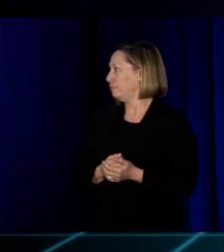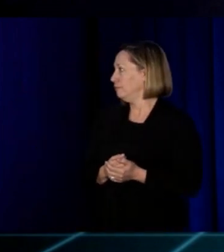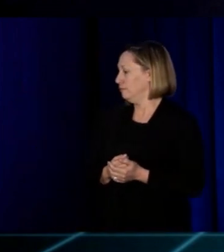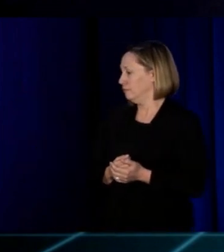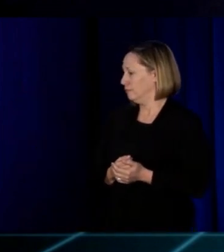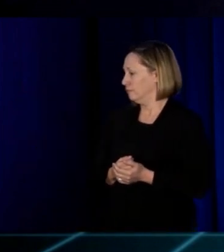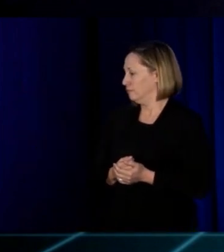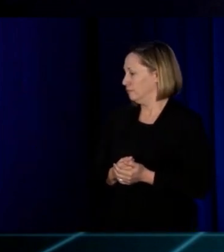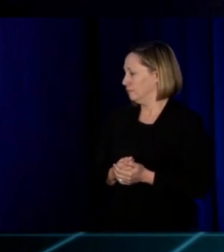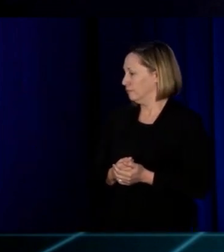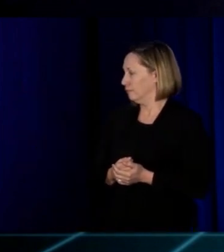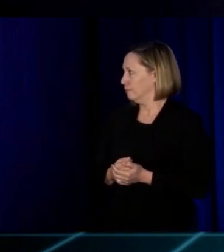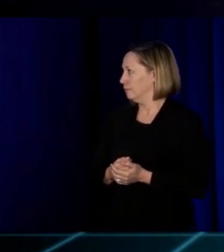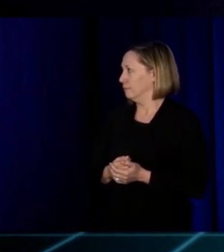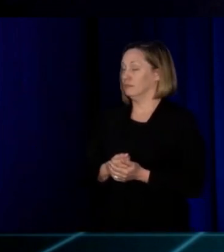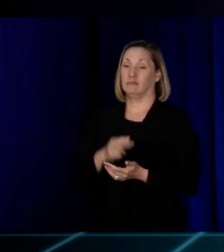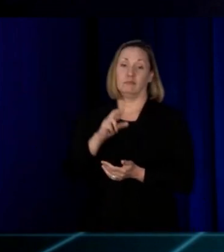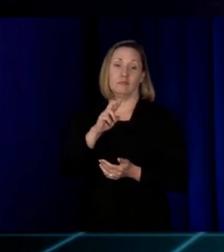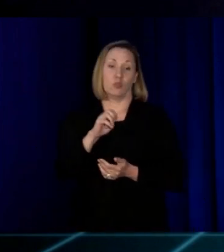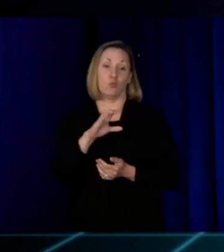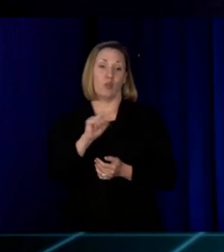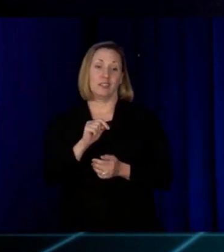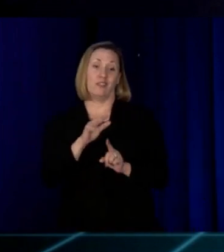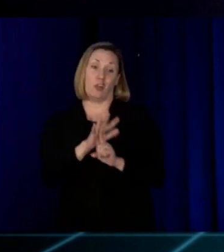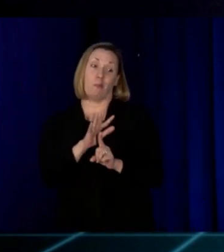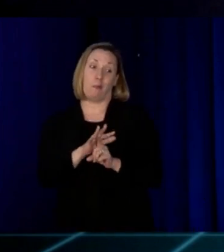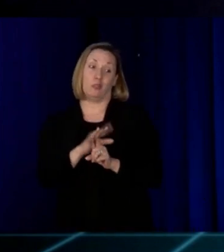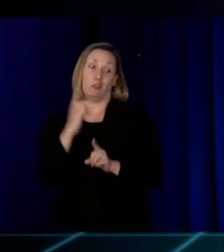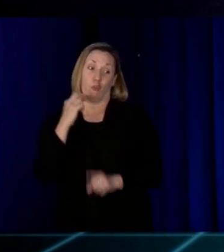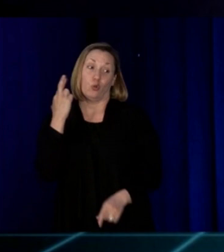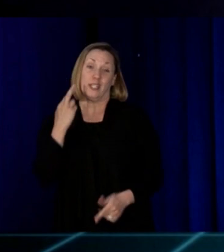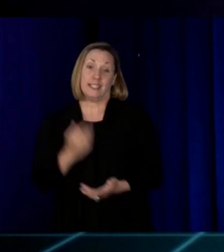know, React is a very popular framework for a reason.